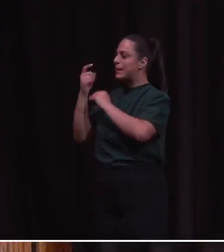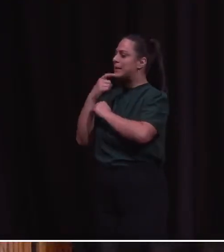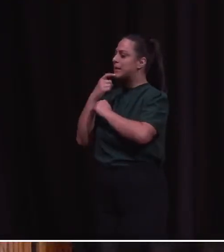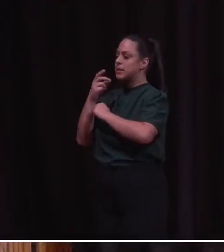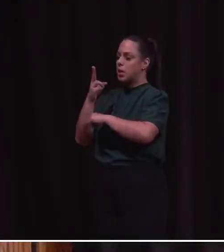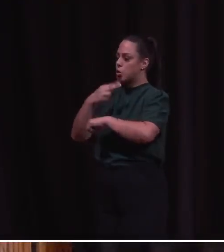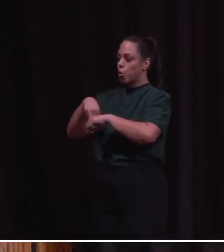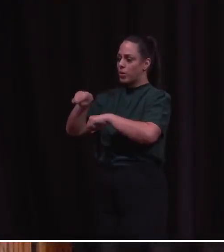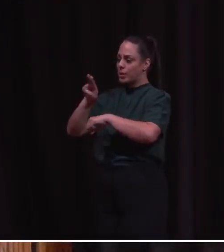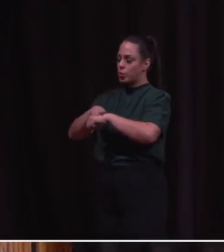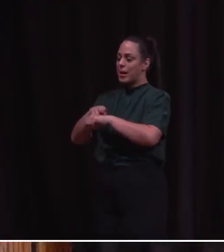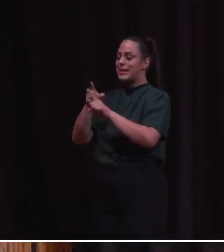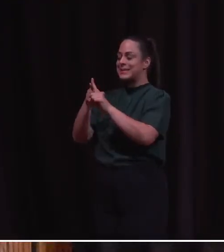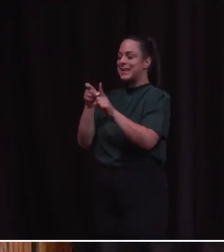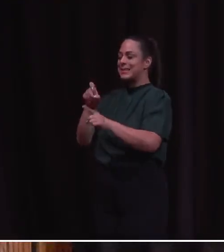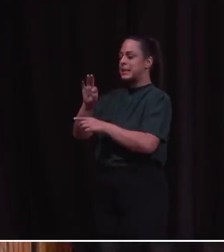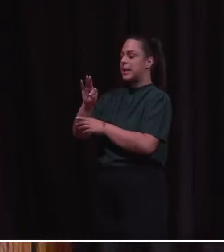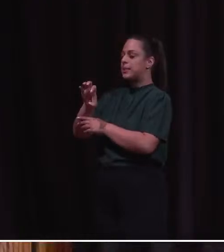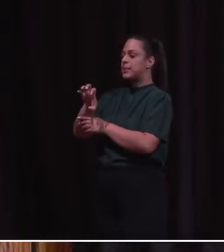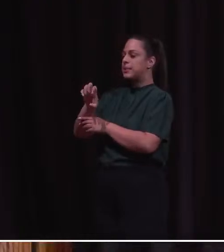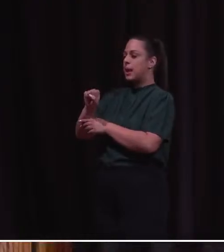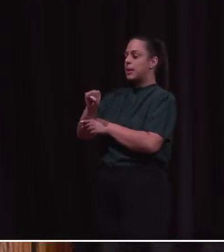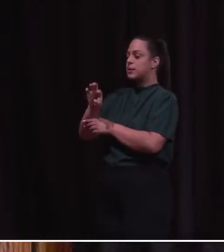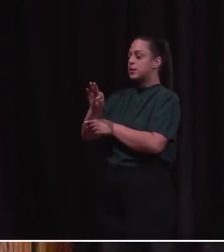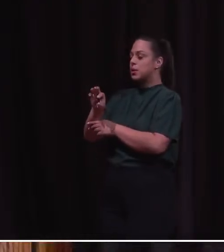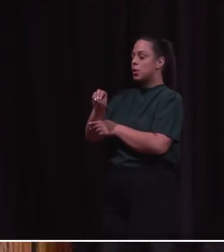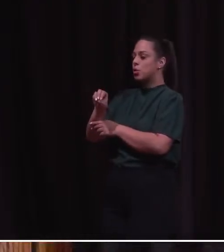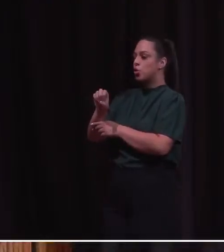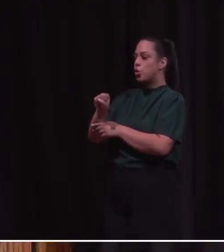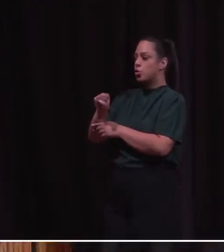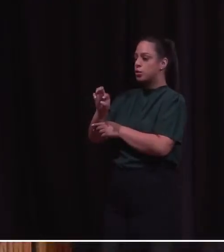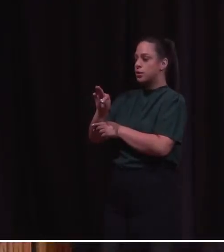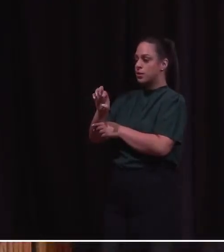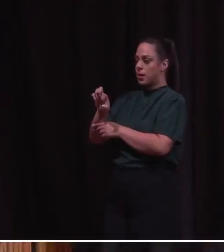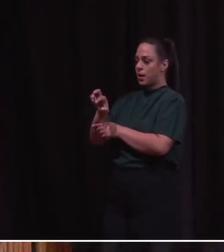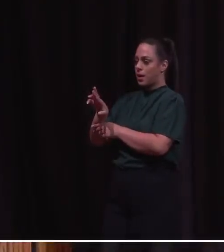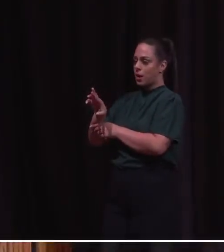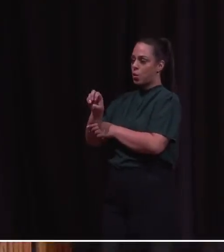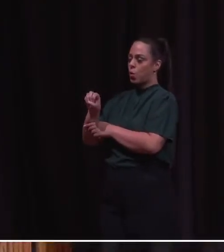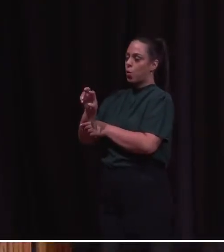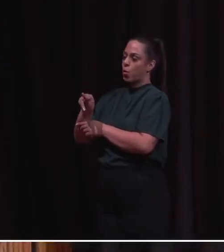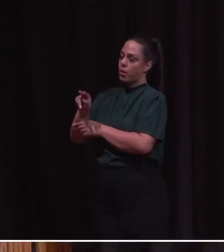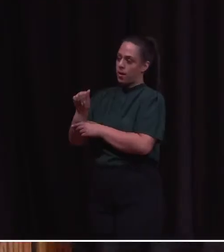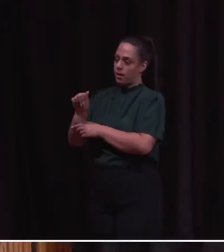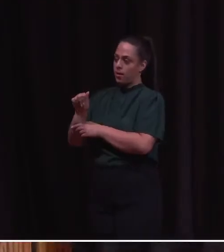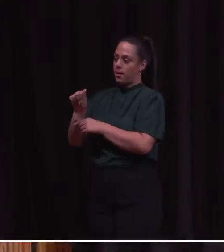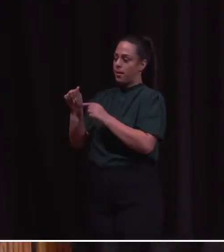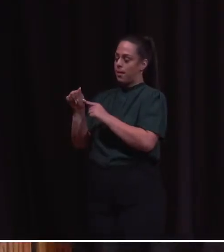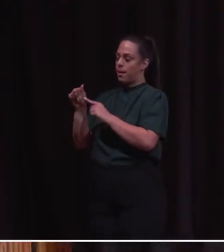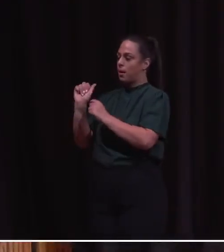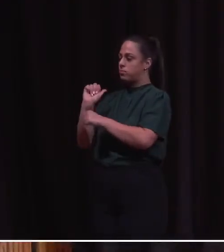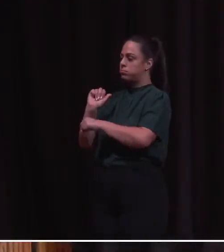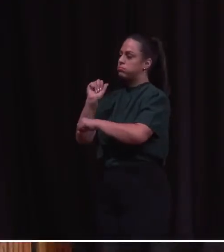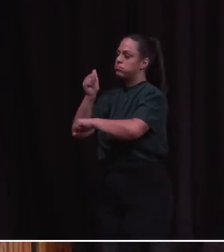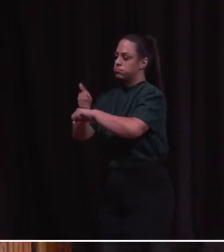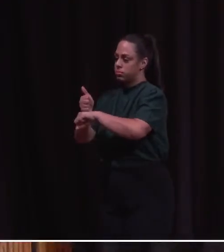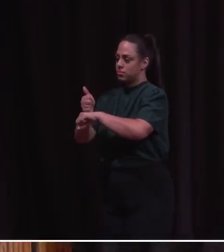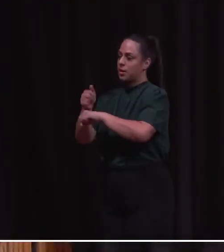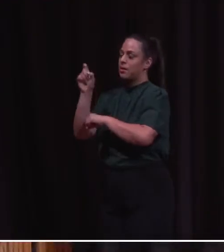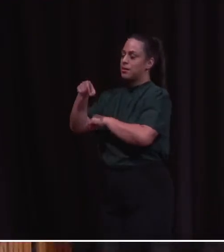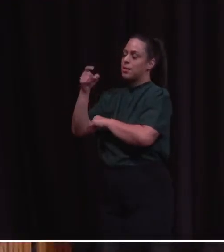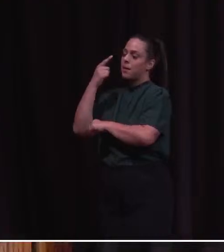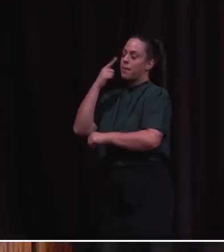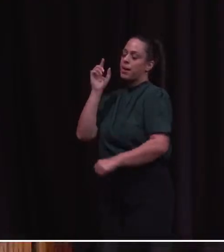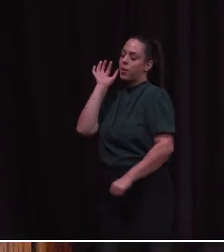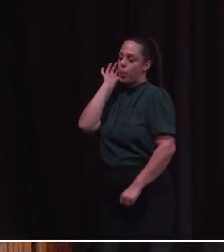than a limit set by the sport for female athletes, prompting an immediate ban under the